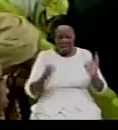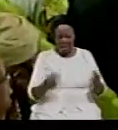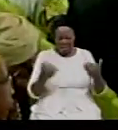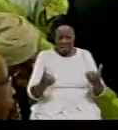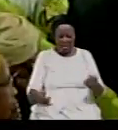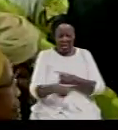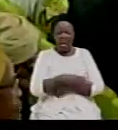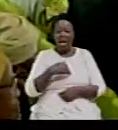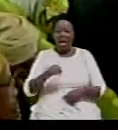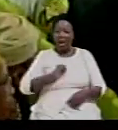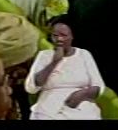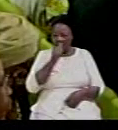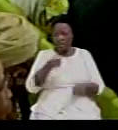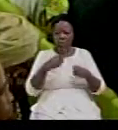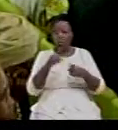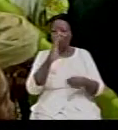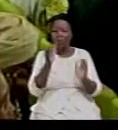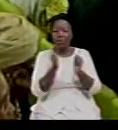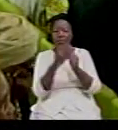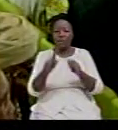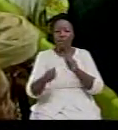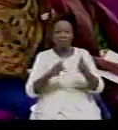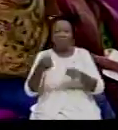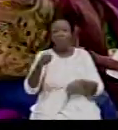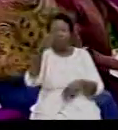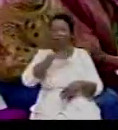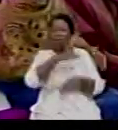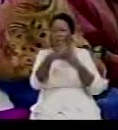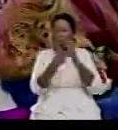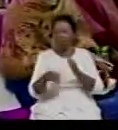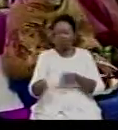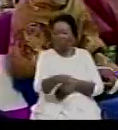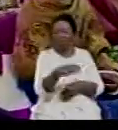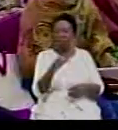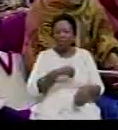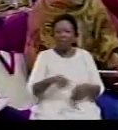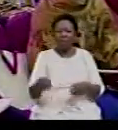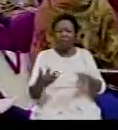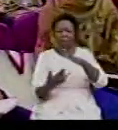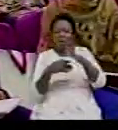be with the people of God, all those things will burn off in your life.